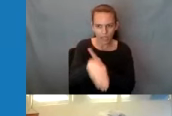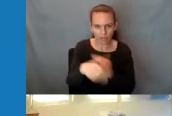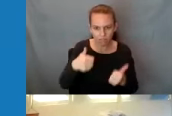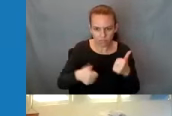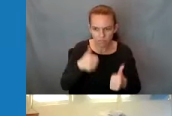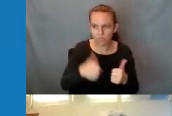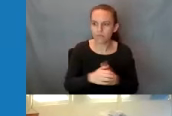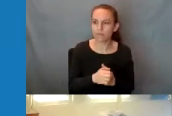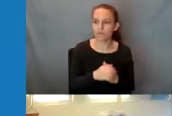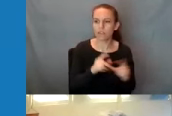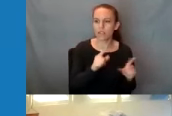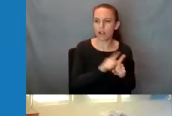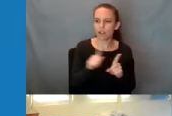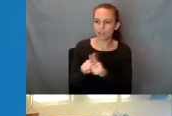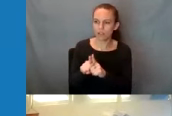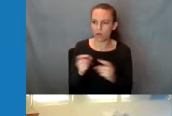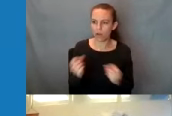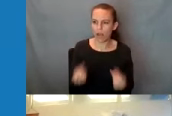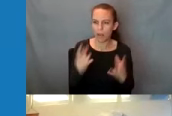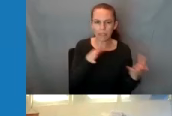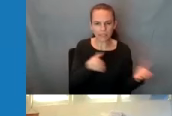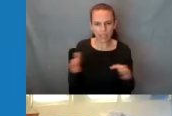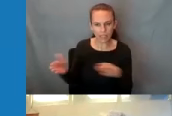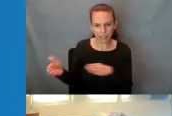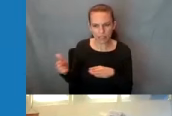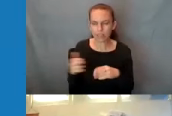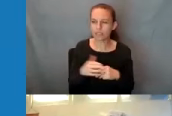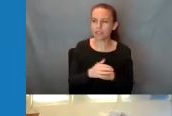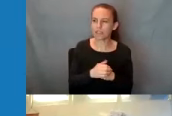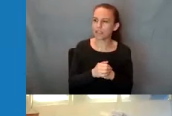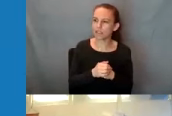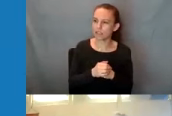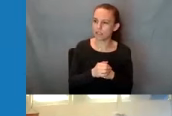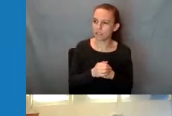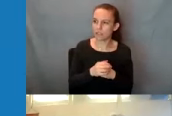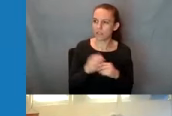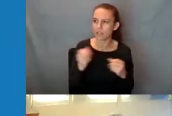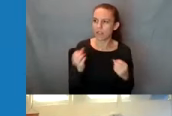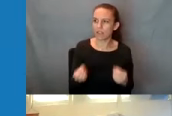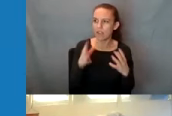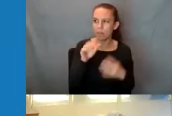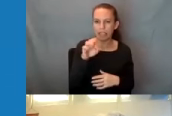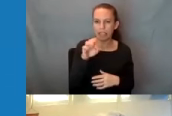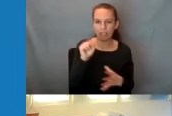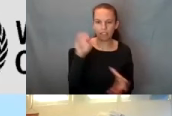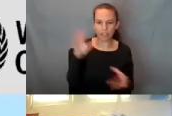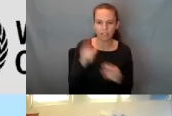the number of deaths and the cases per million population.